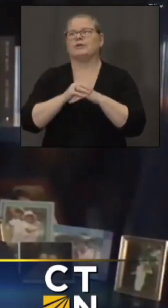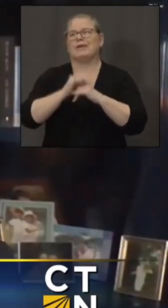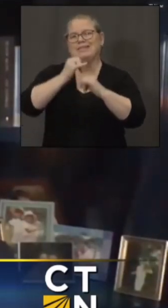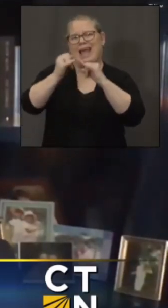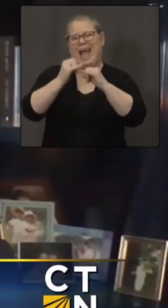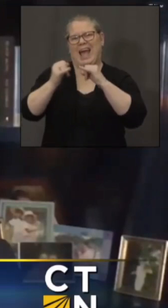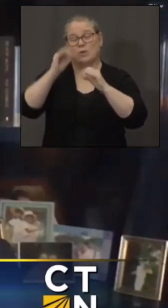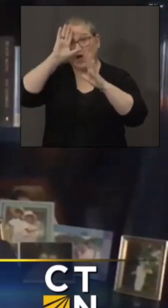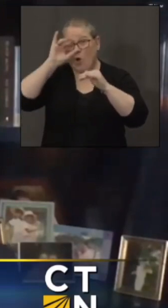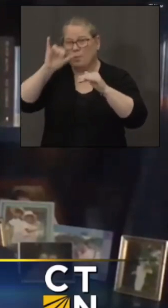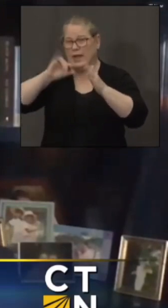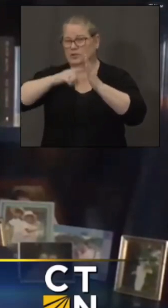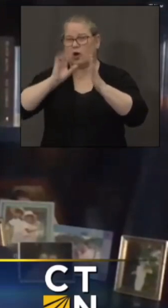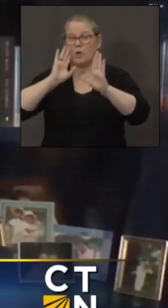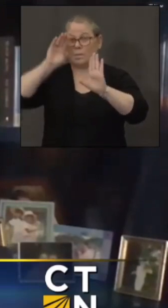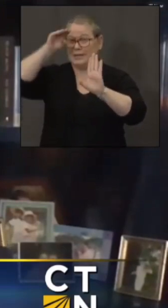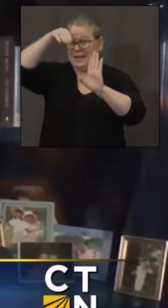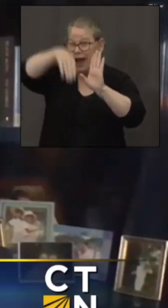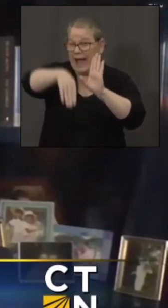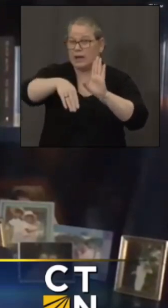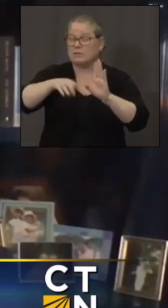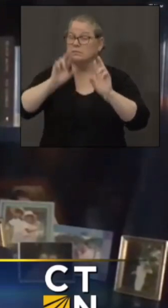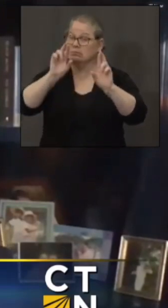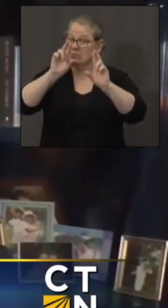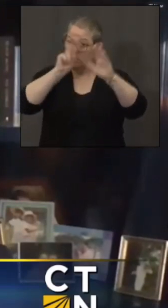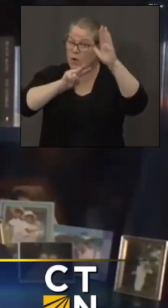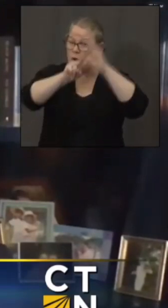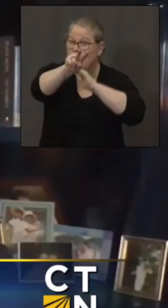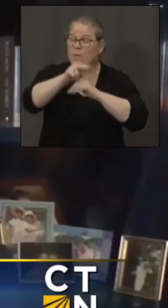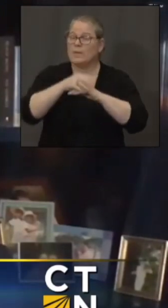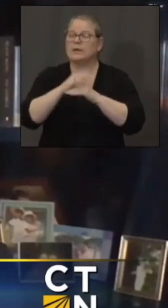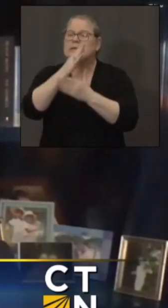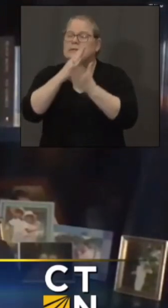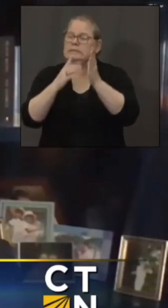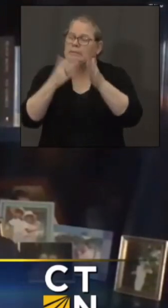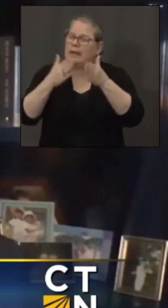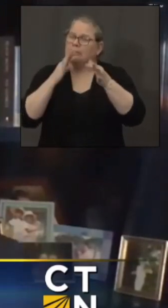now suggest that could be mid, even late January.